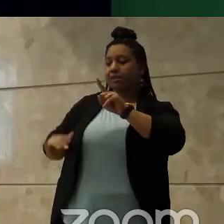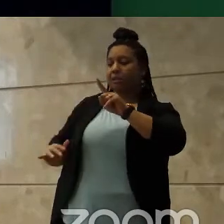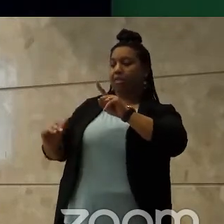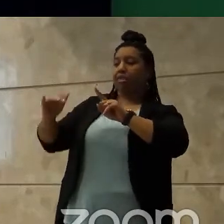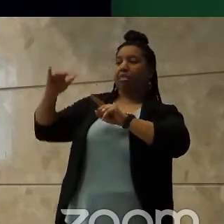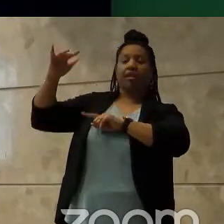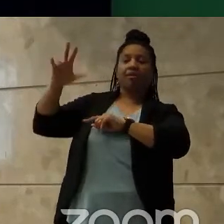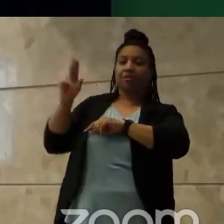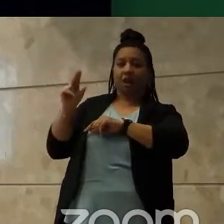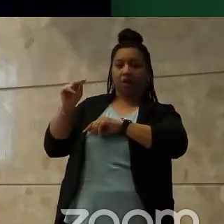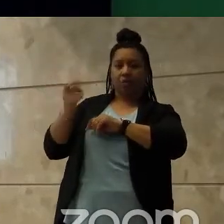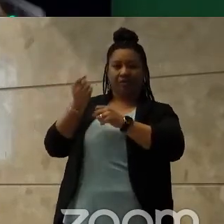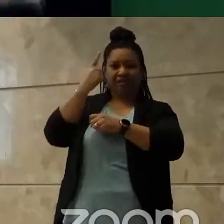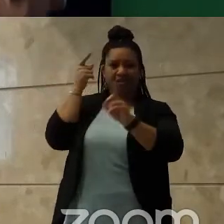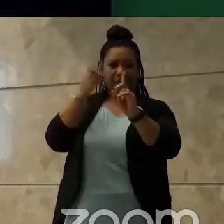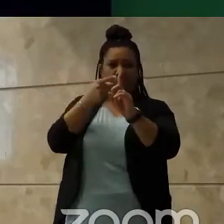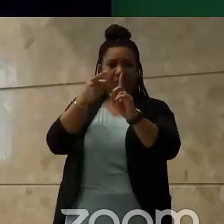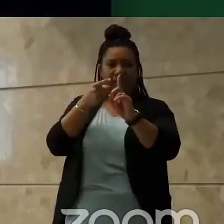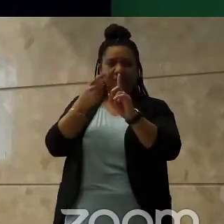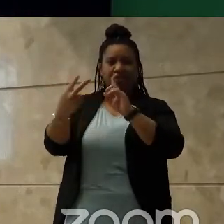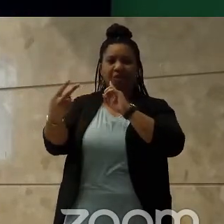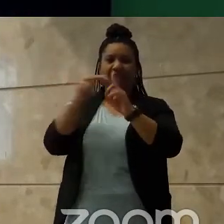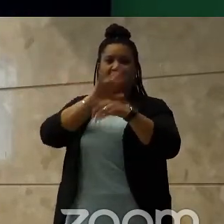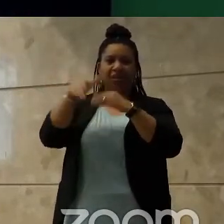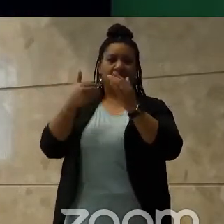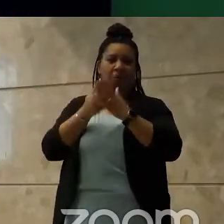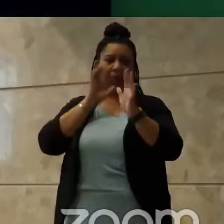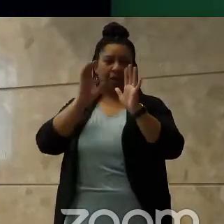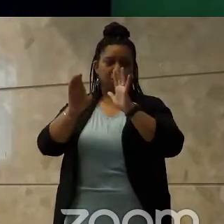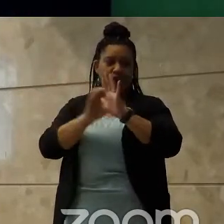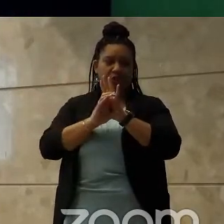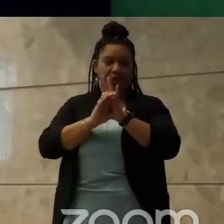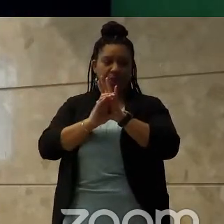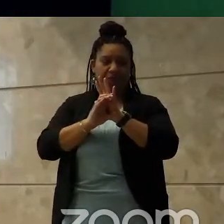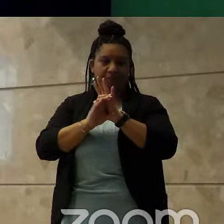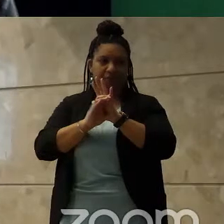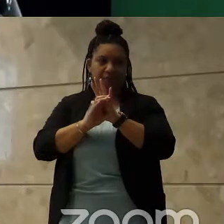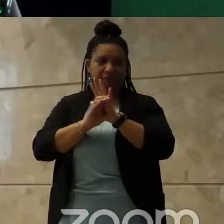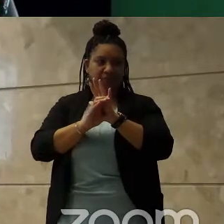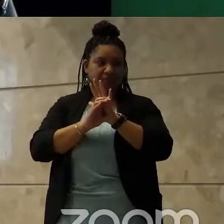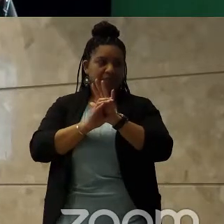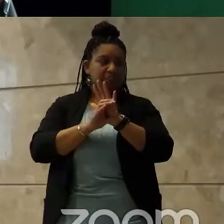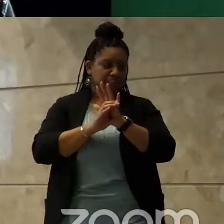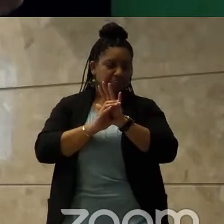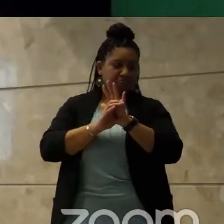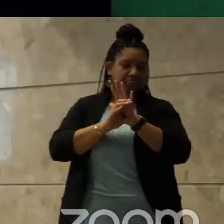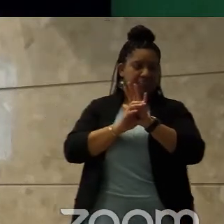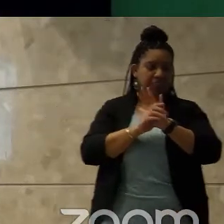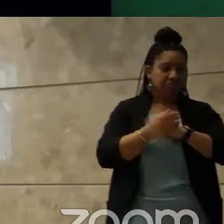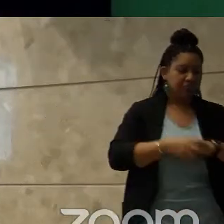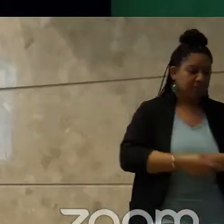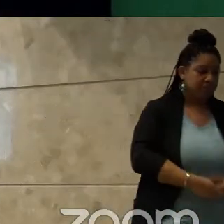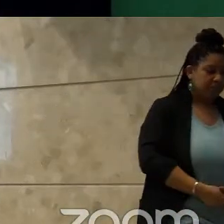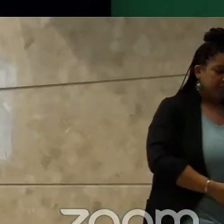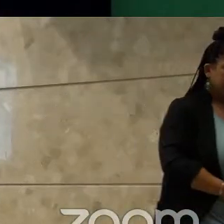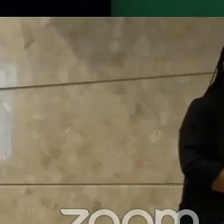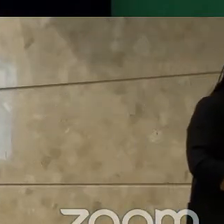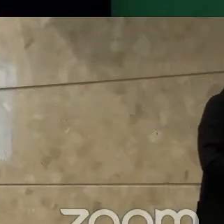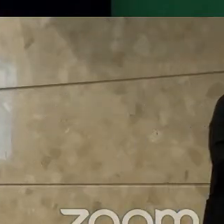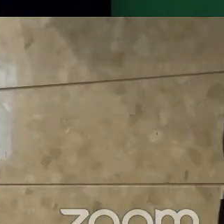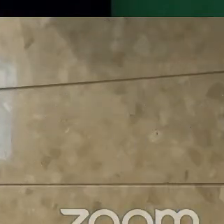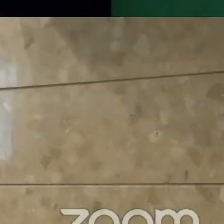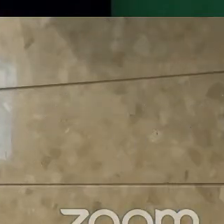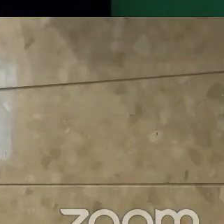that. You get my point. So it's looking at the whole picture. It's a great question. Okay. Thank you. Doctor, before you go into Dr. Anderson wants to ask you.